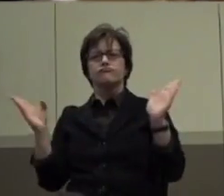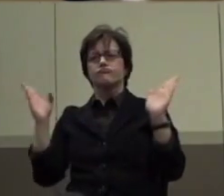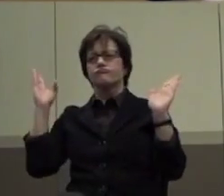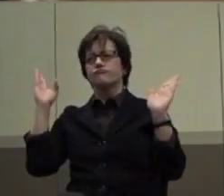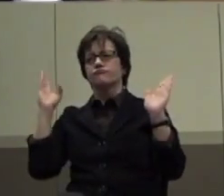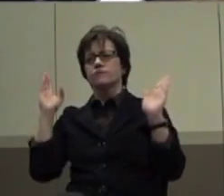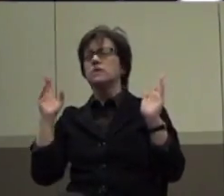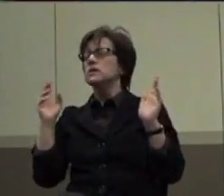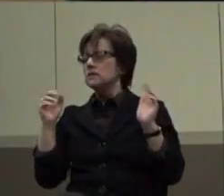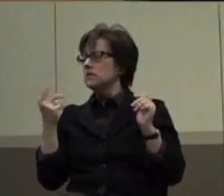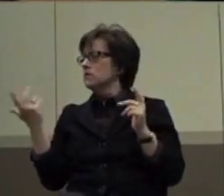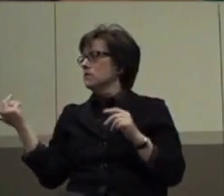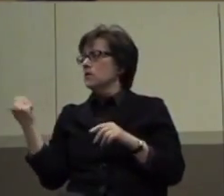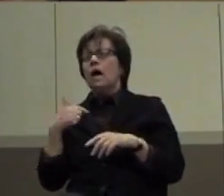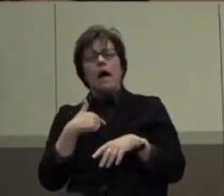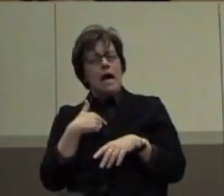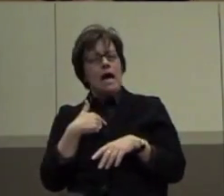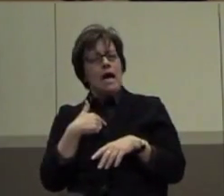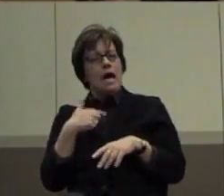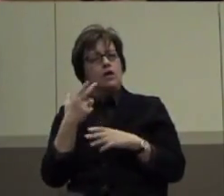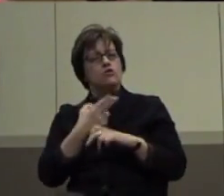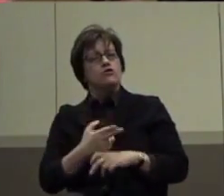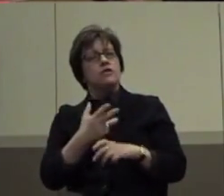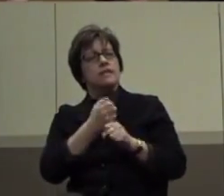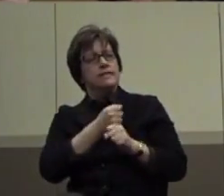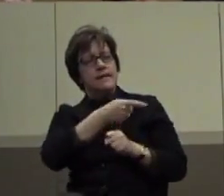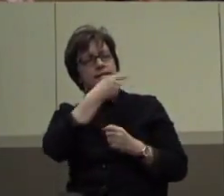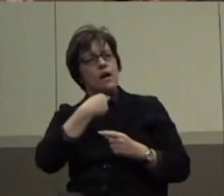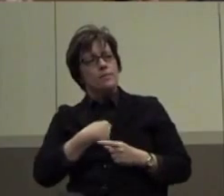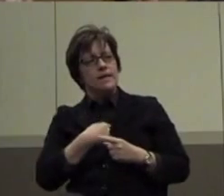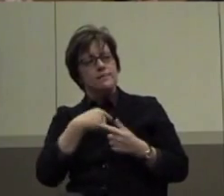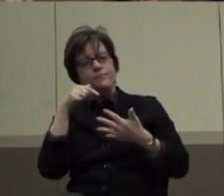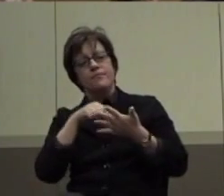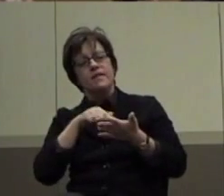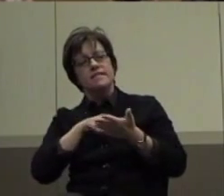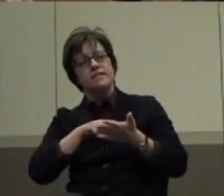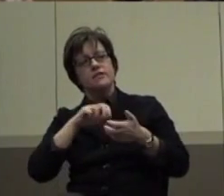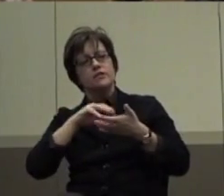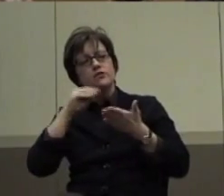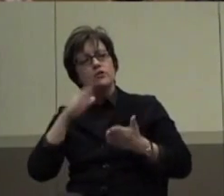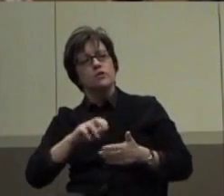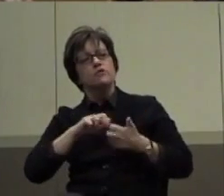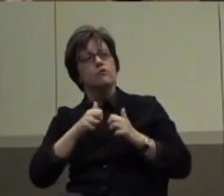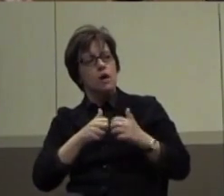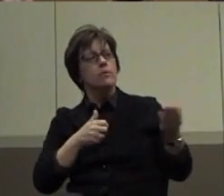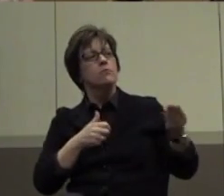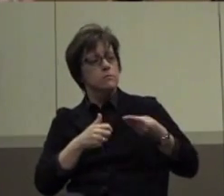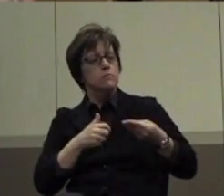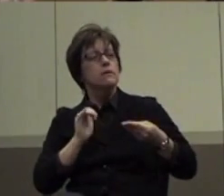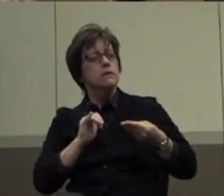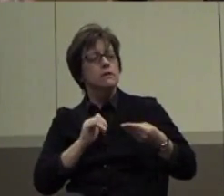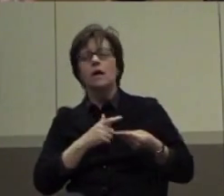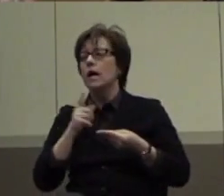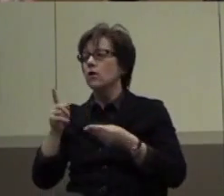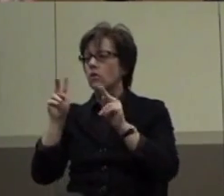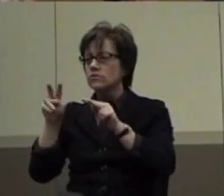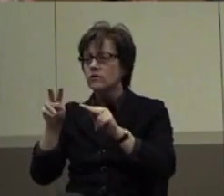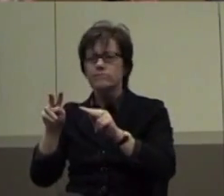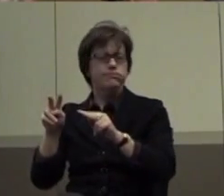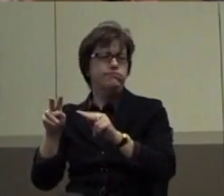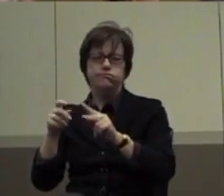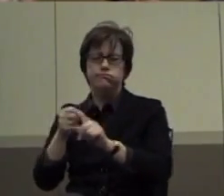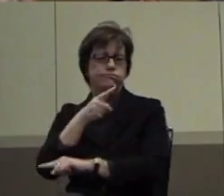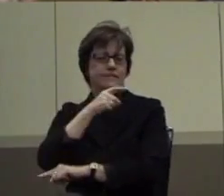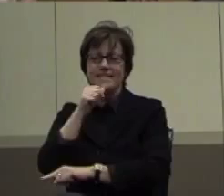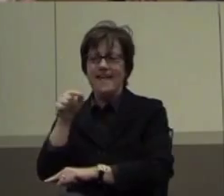some information about this is what the student's problem is. I oftentimes find that is not the key problem. Okay? As